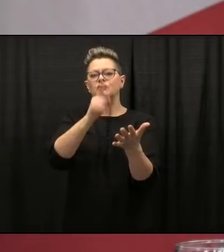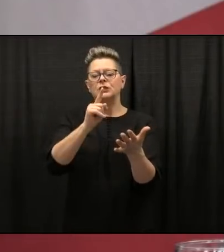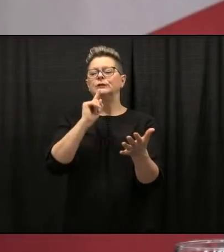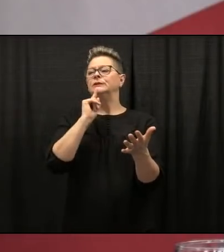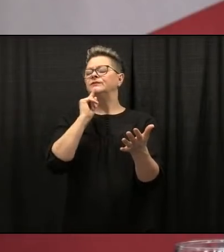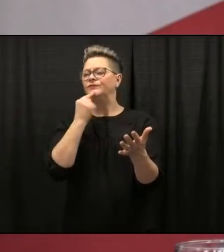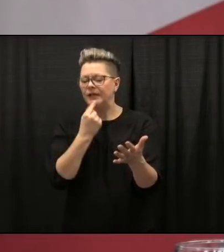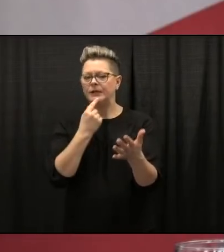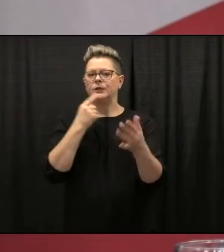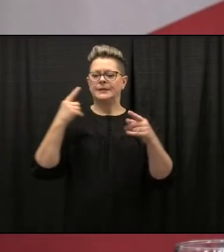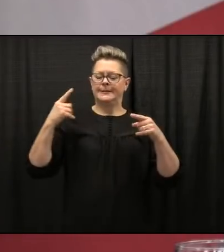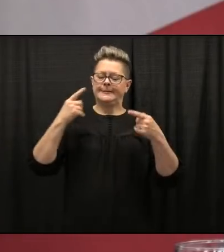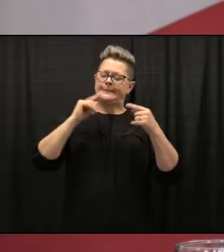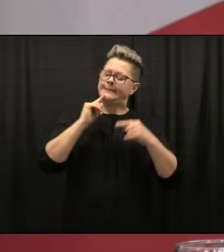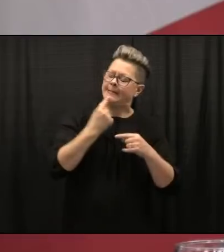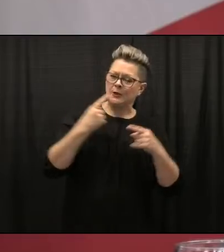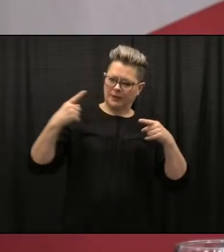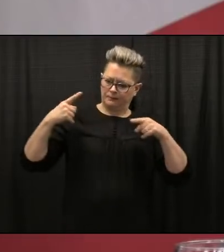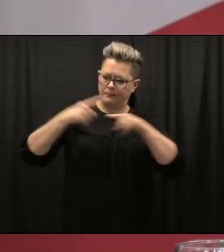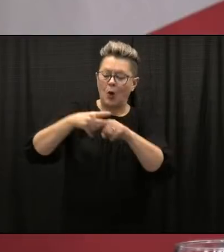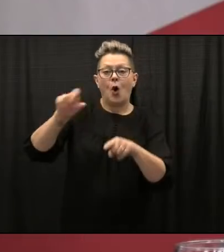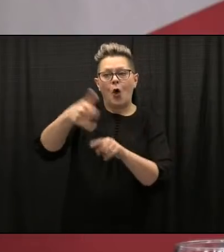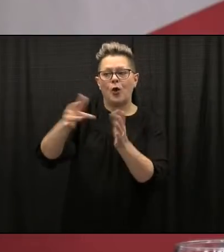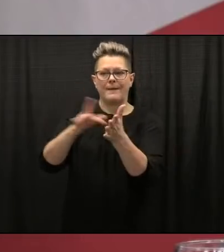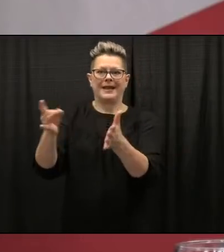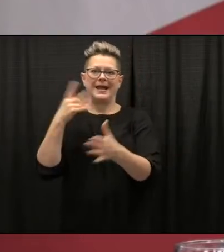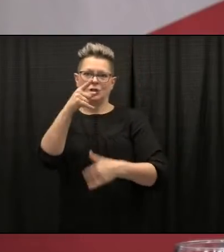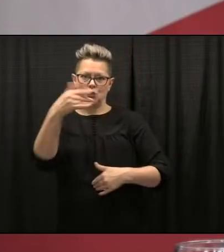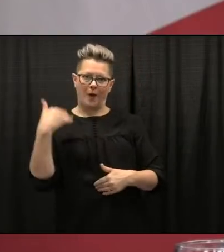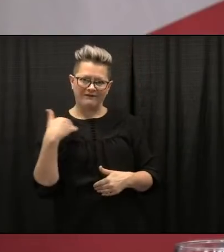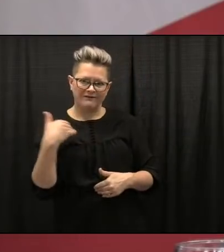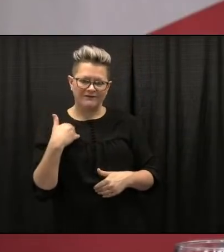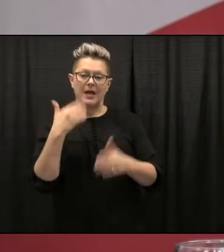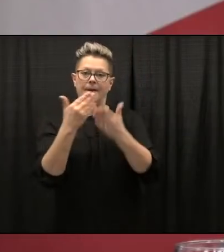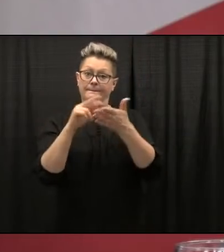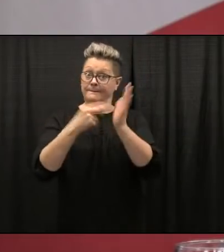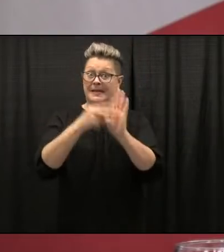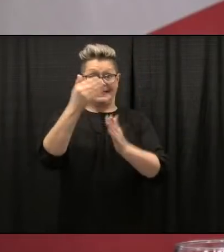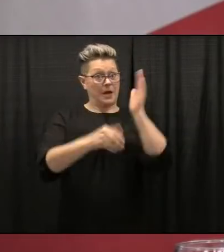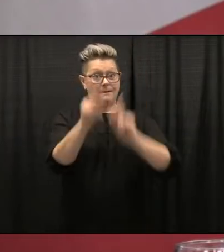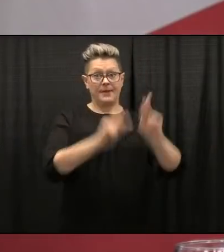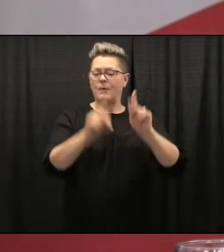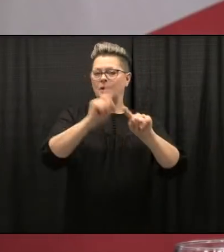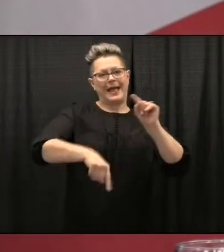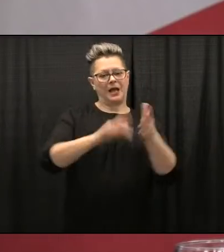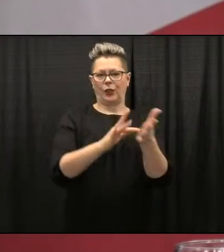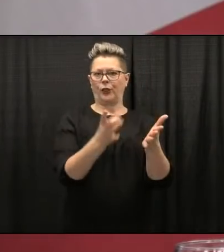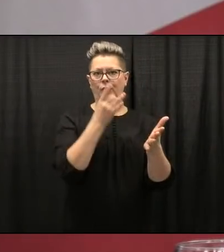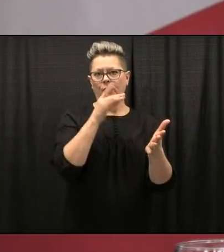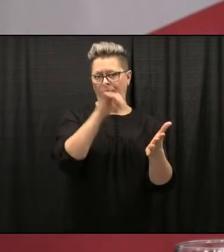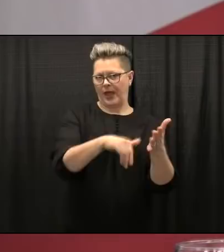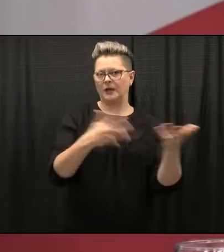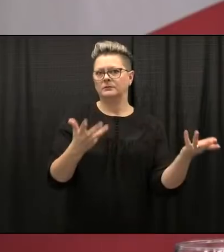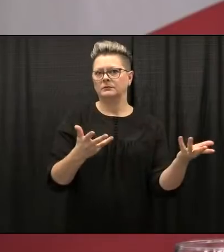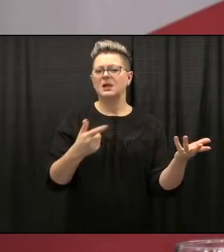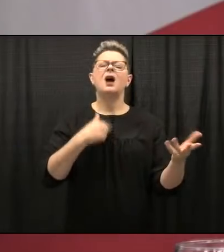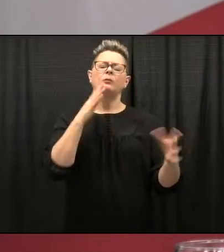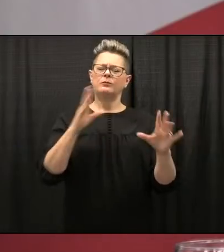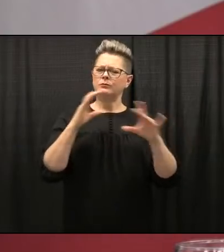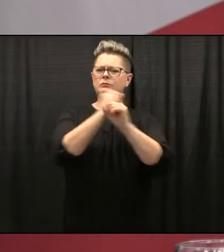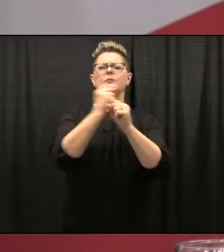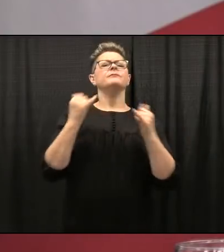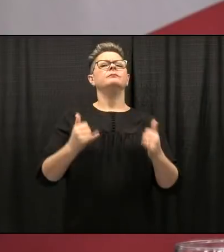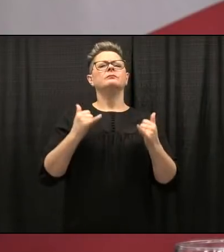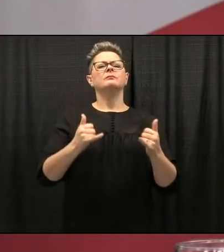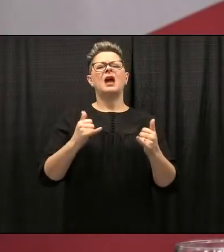drug interactions with some common medications, so it may not be suitable for everybody. I think I'd just clue up Premier by